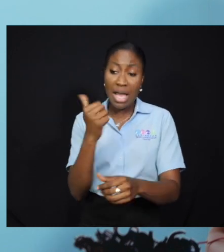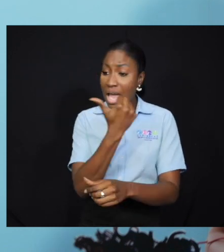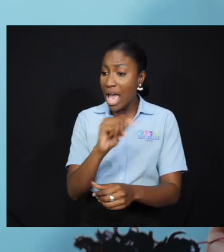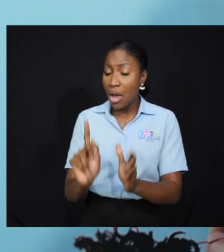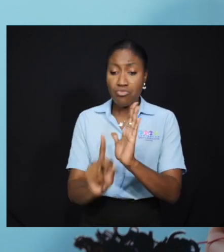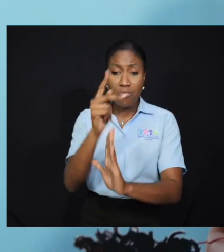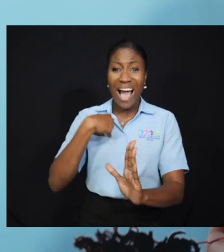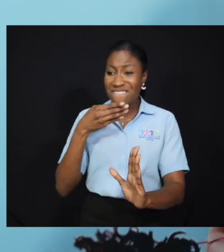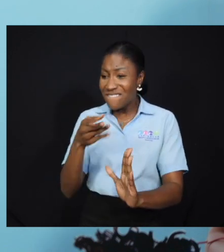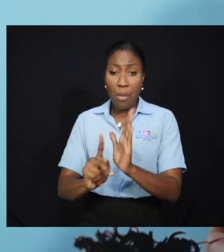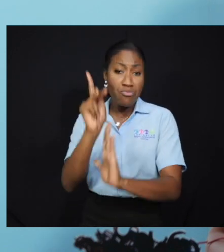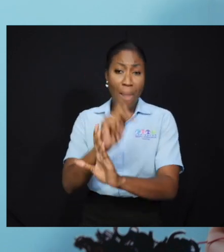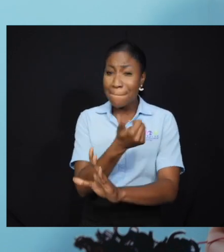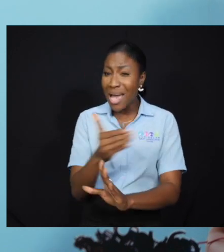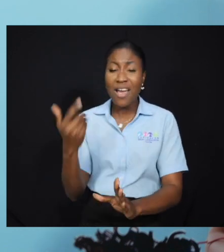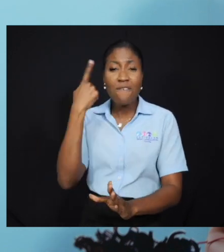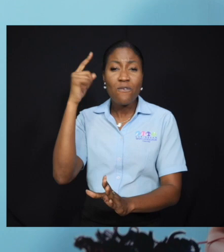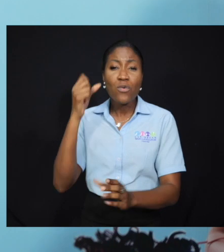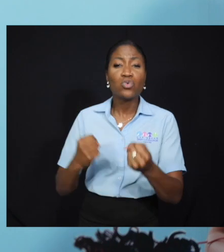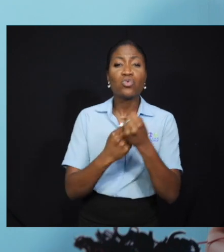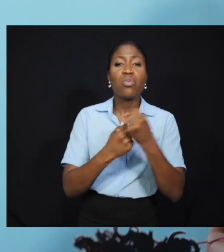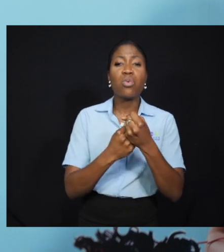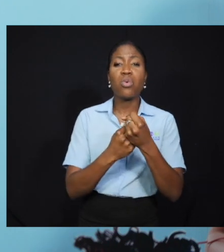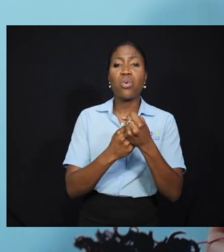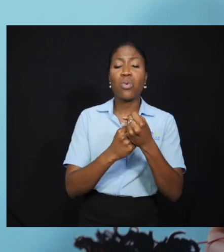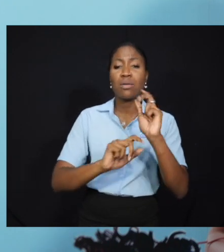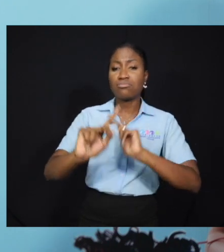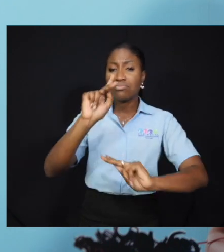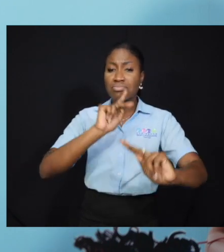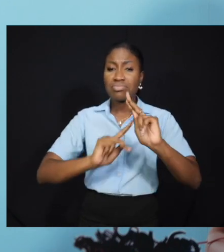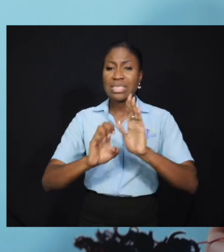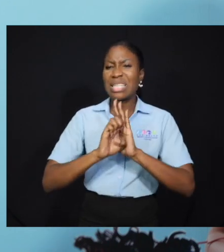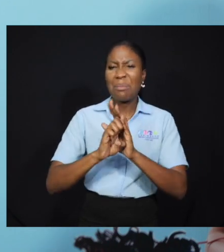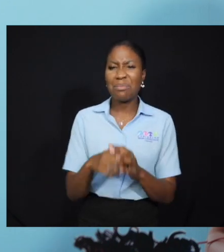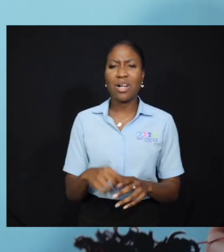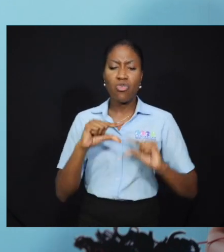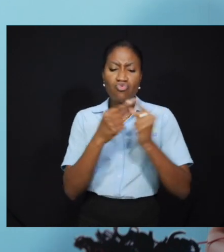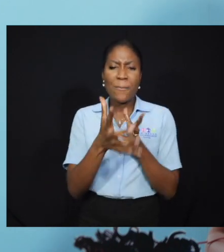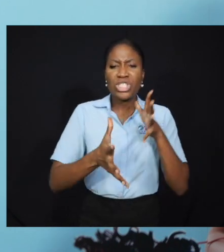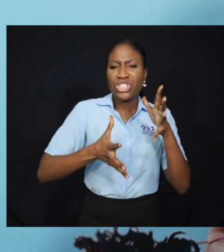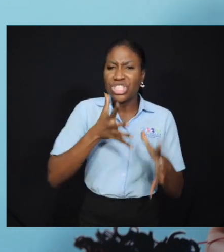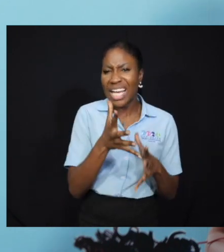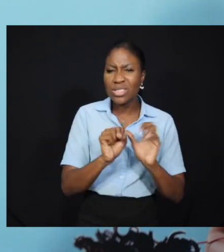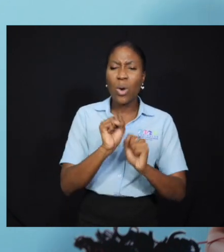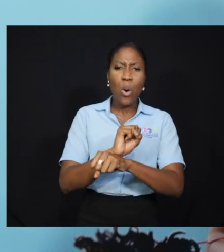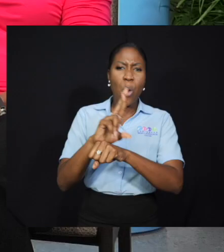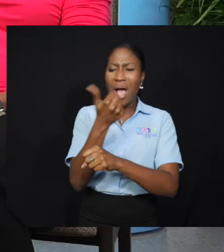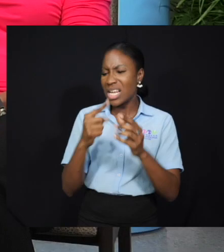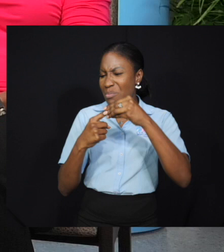the group together, like a chat group, or is there a program to help them cope with this